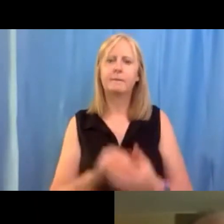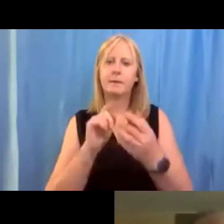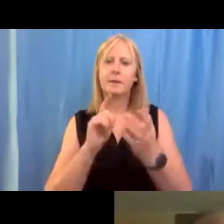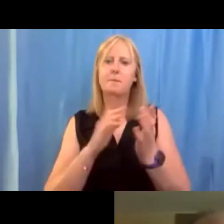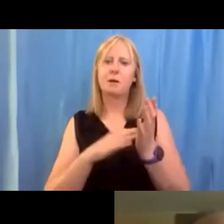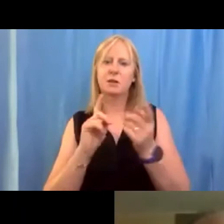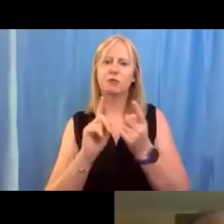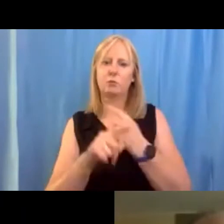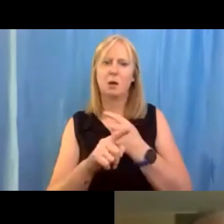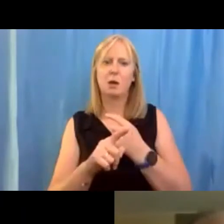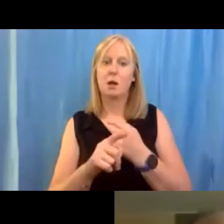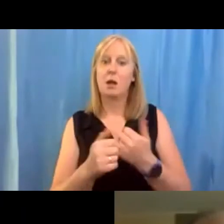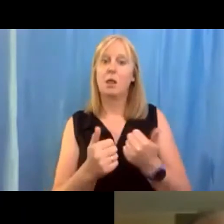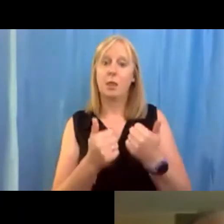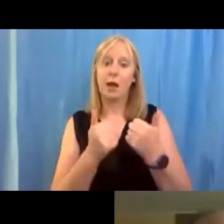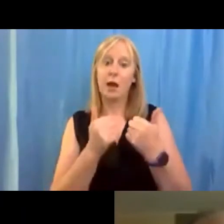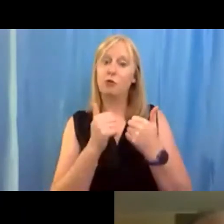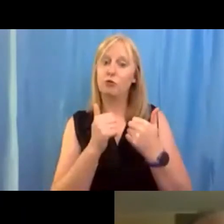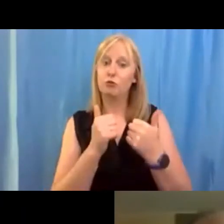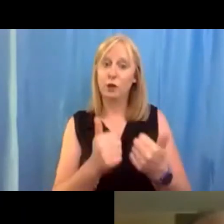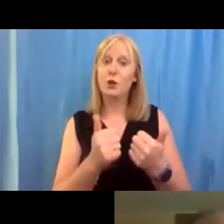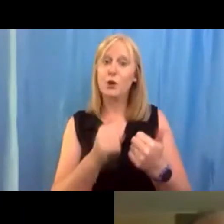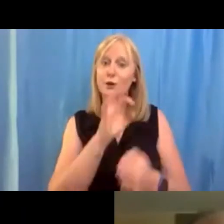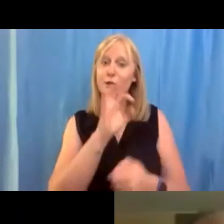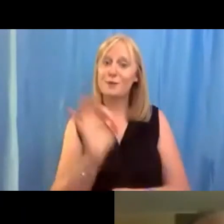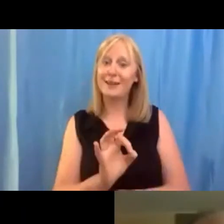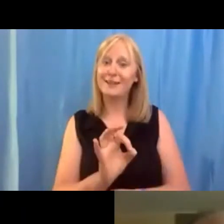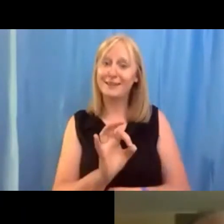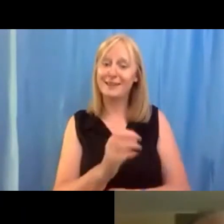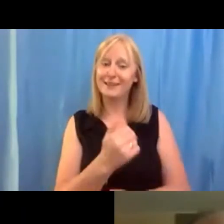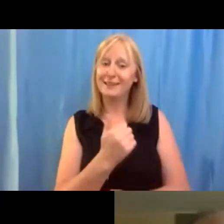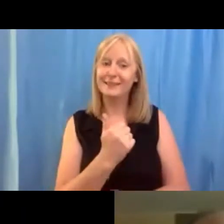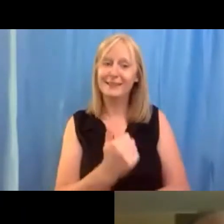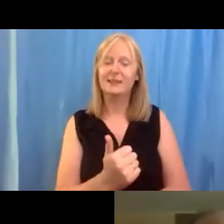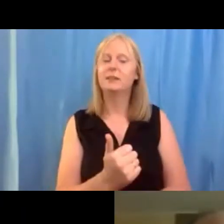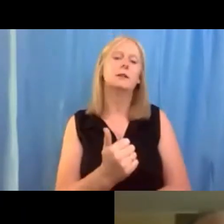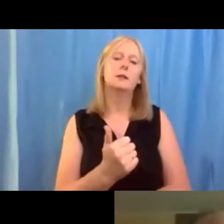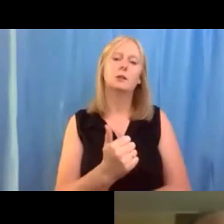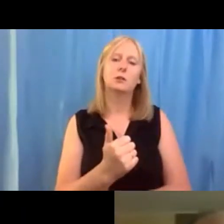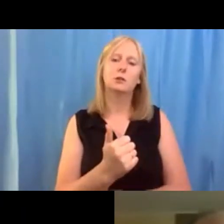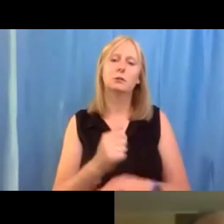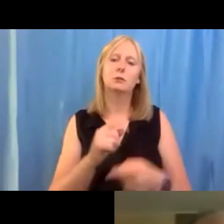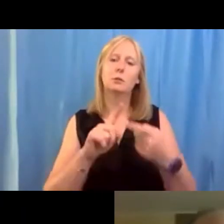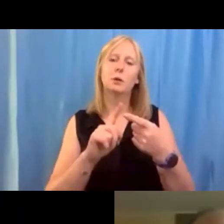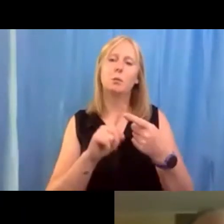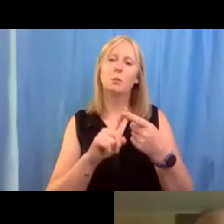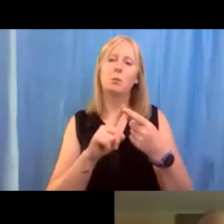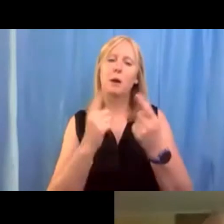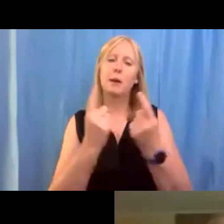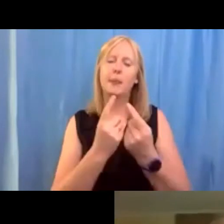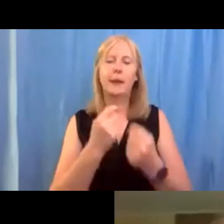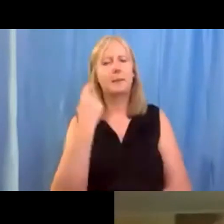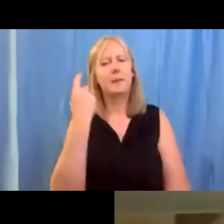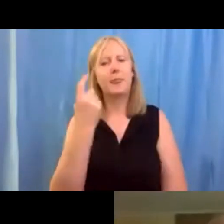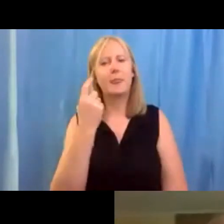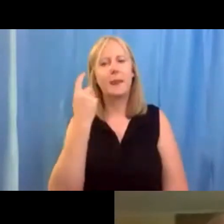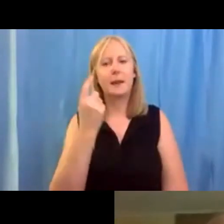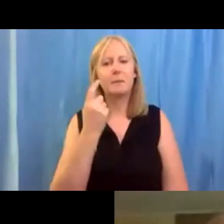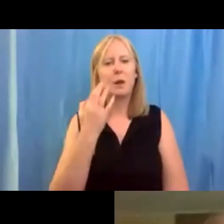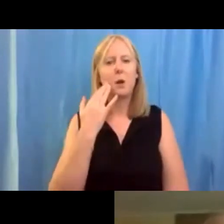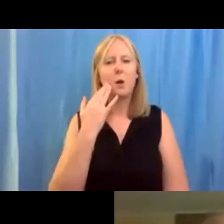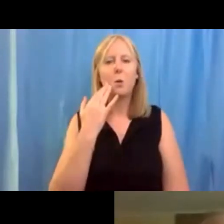That's a really good question, Heather, because I guess one of the things that I was thinking when I was hearing